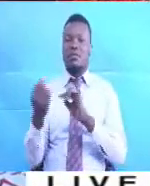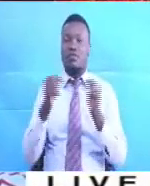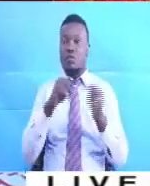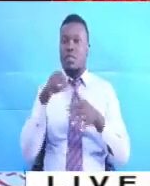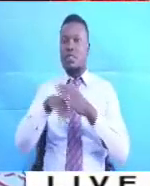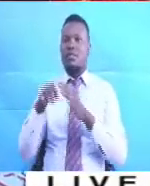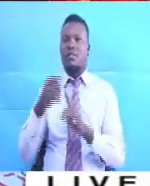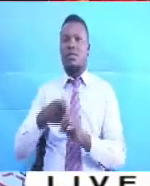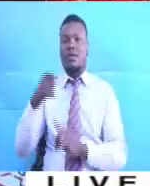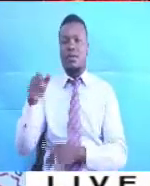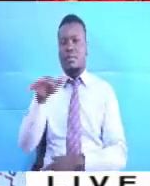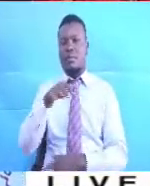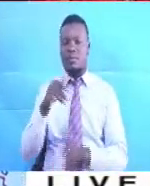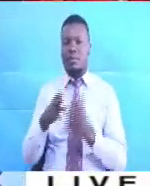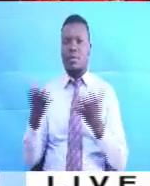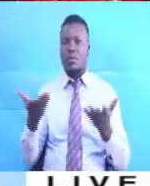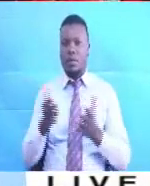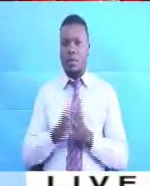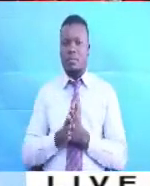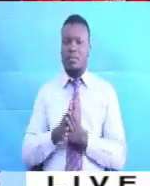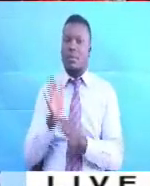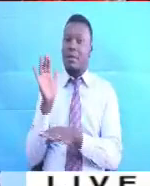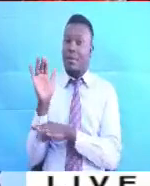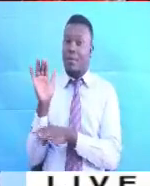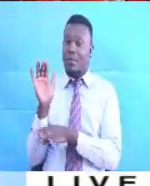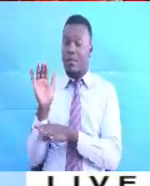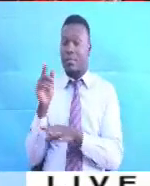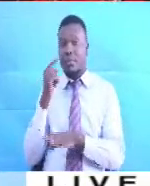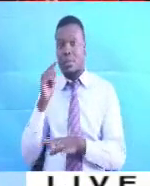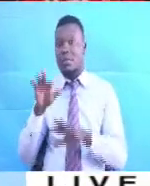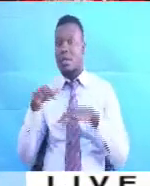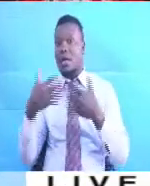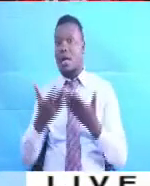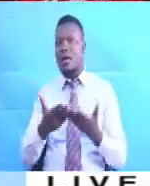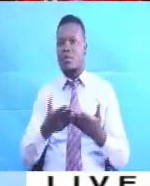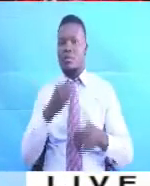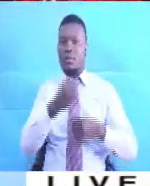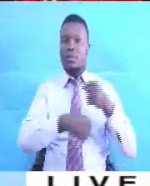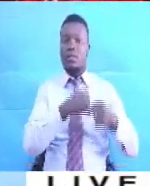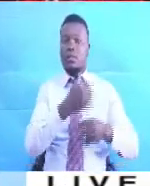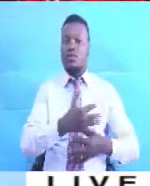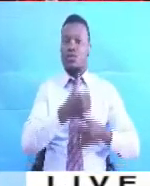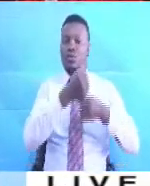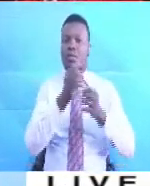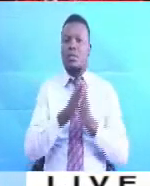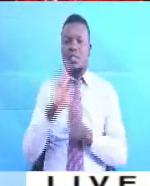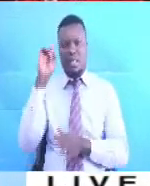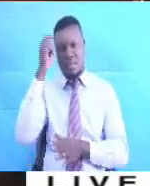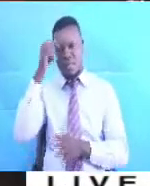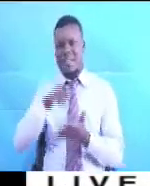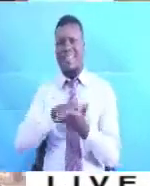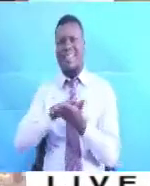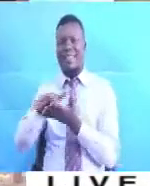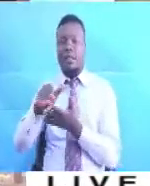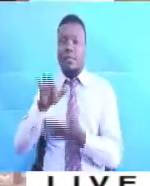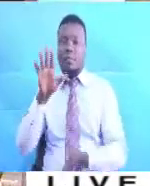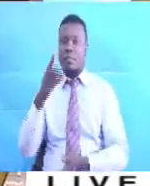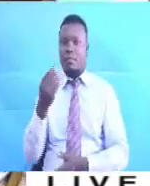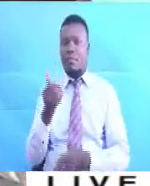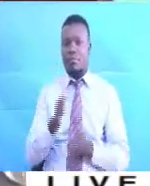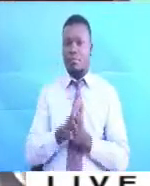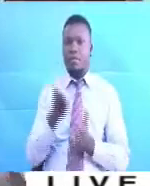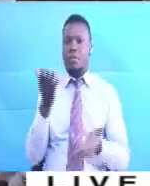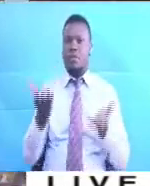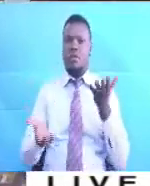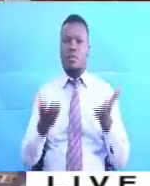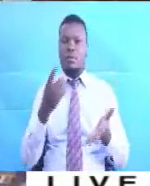Kampala, where he expressed his concerns on how every financial year government spends much money compared to